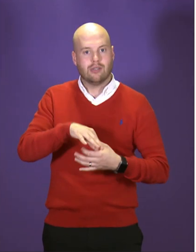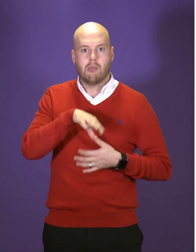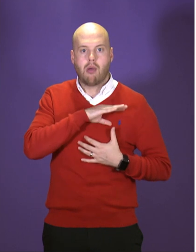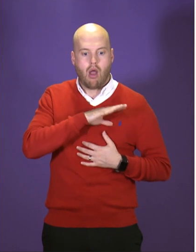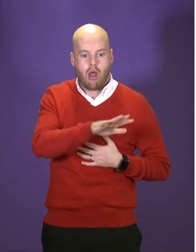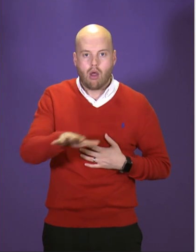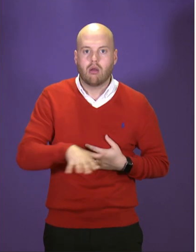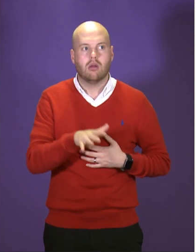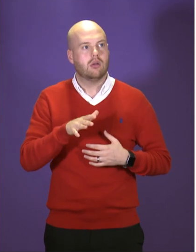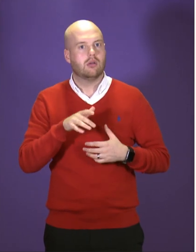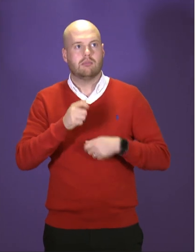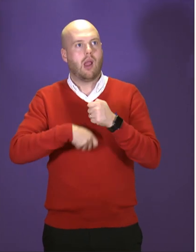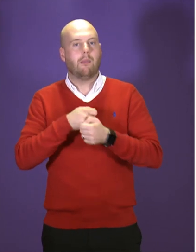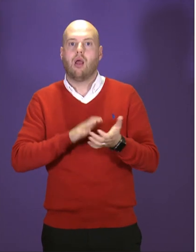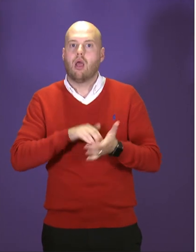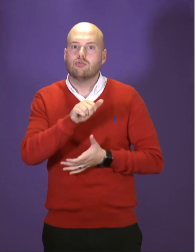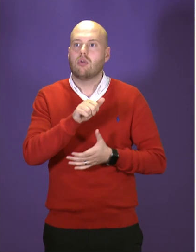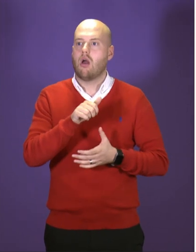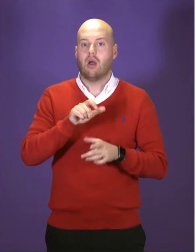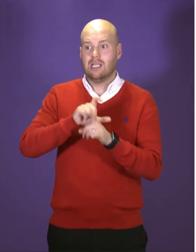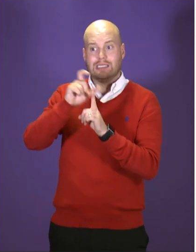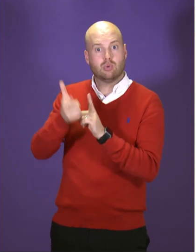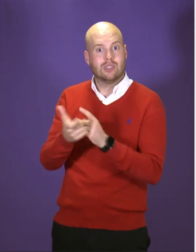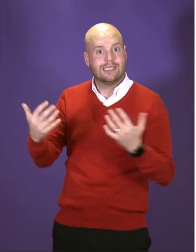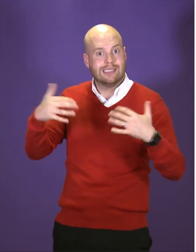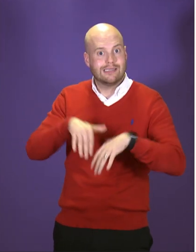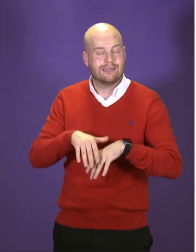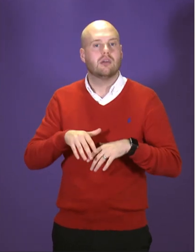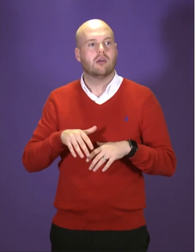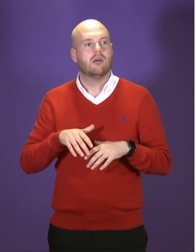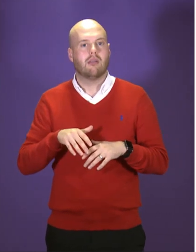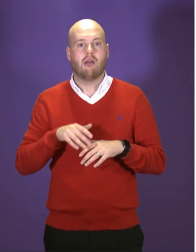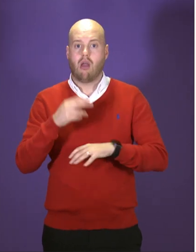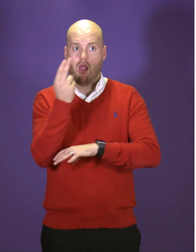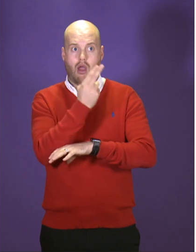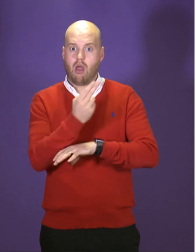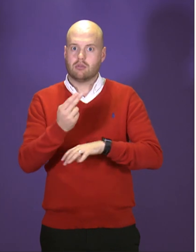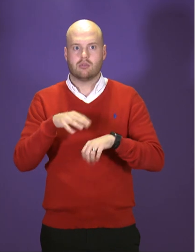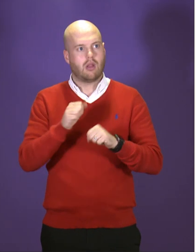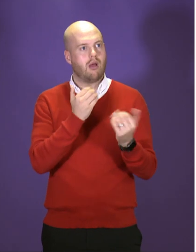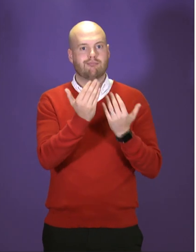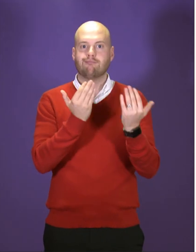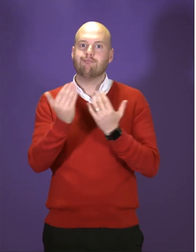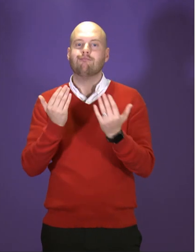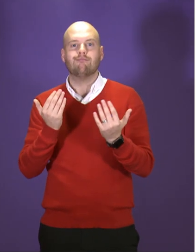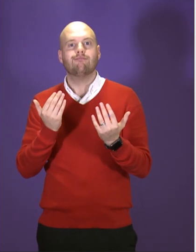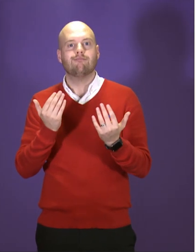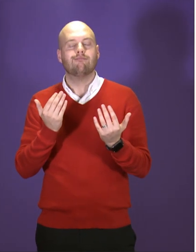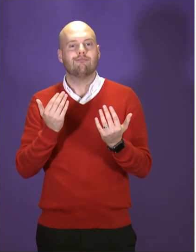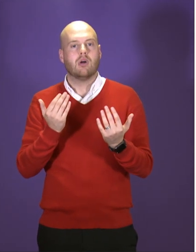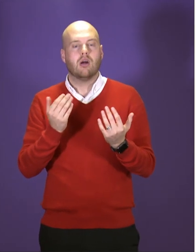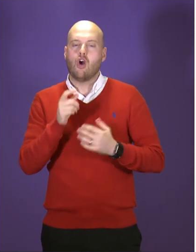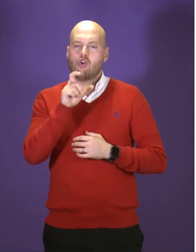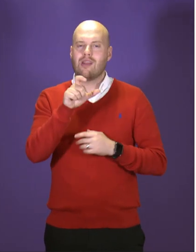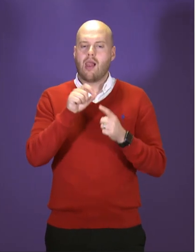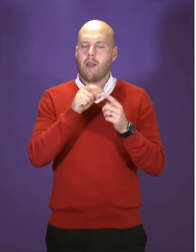around it and became a thriving space for art, like Cornelia Parker's, but also for people making things,